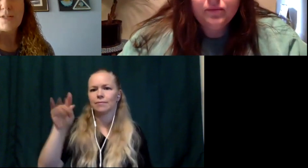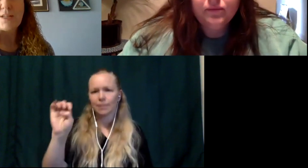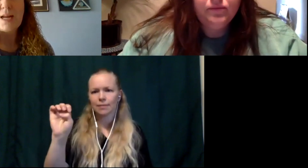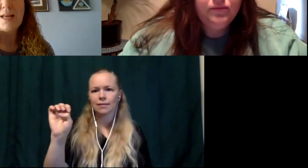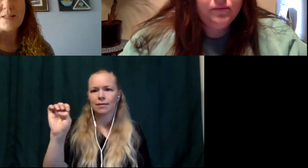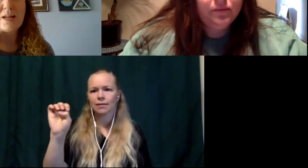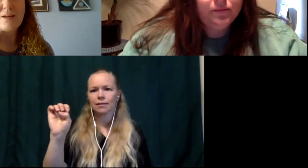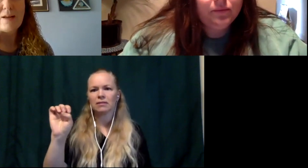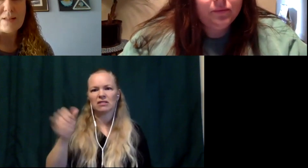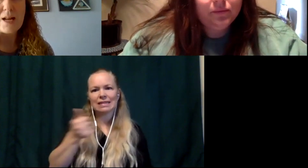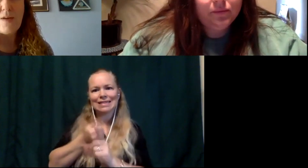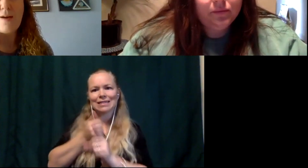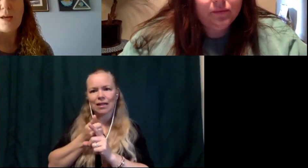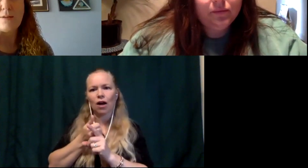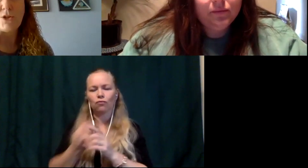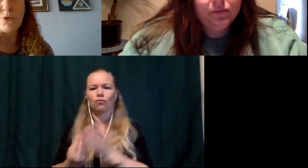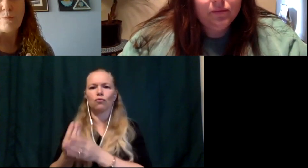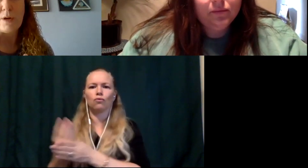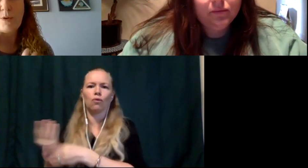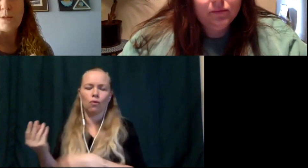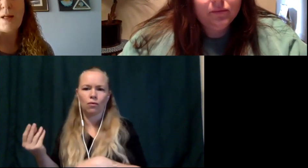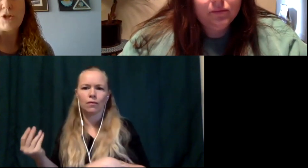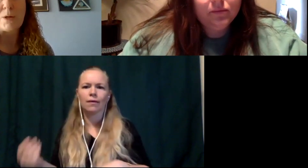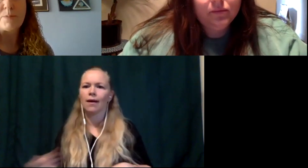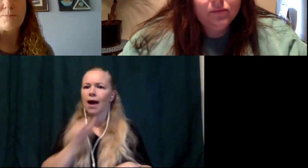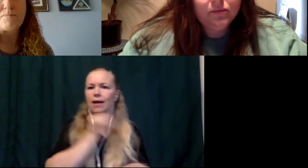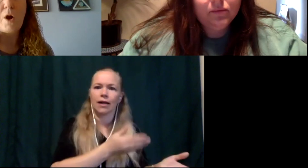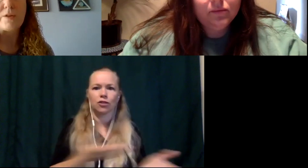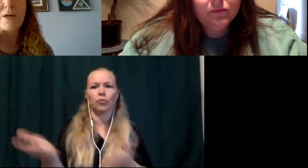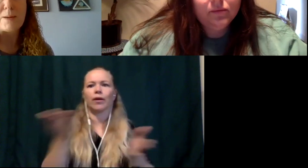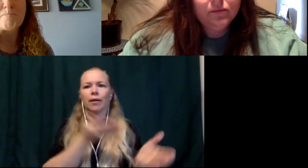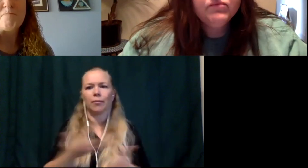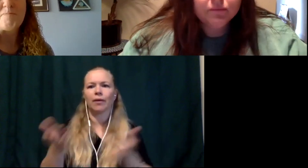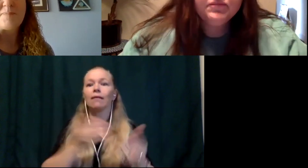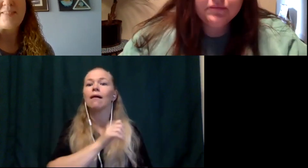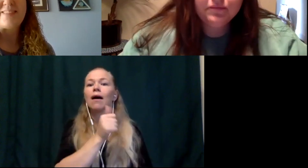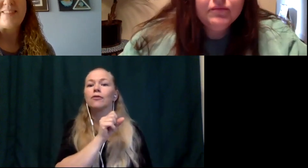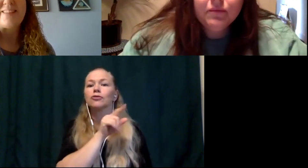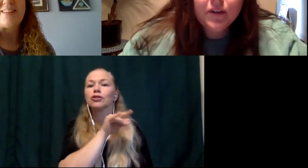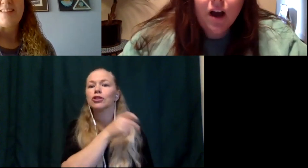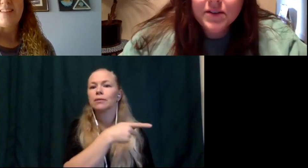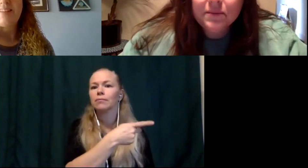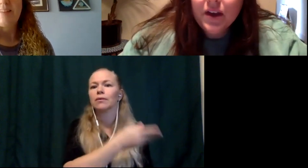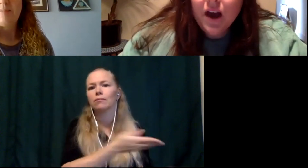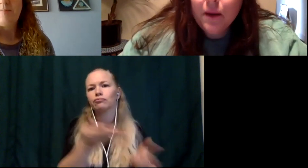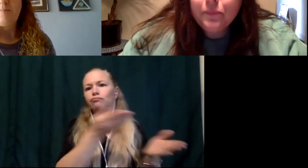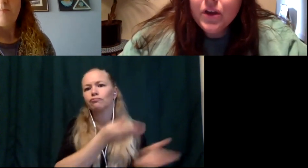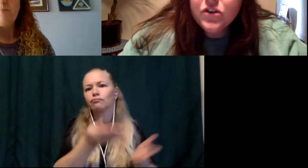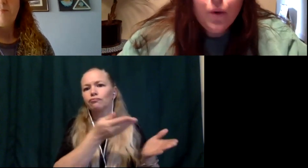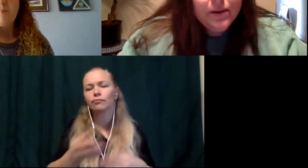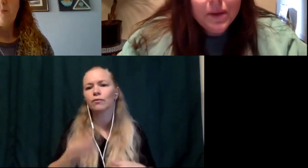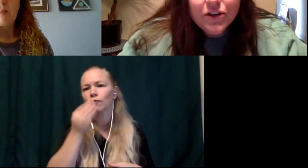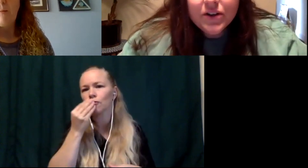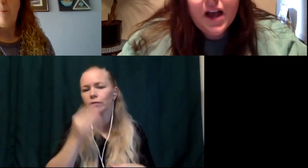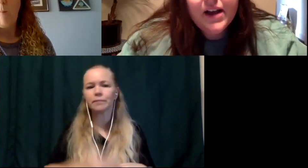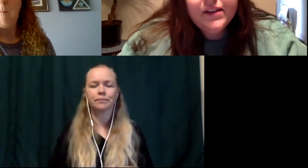of self-sustaining instead of having to bring resupply ships all the time. Awesome. So